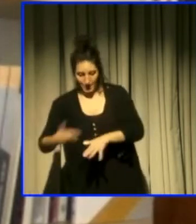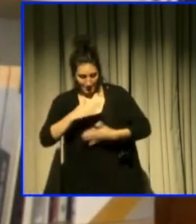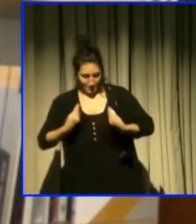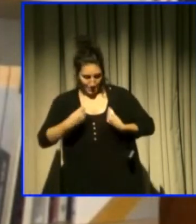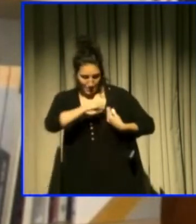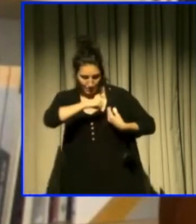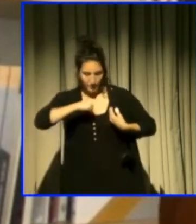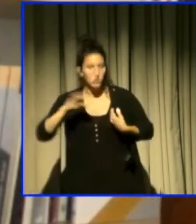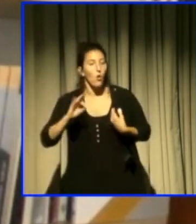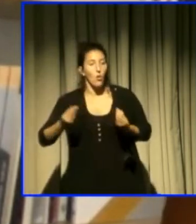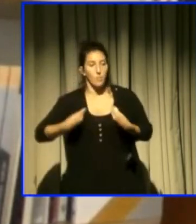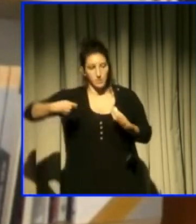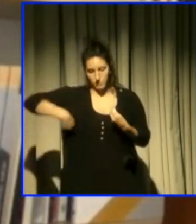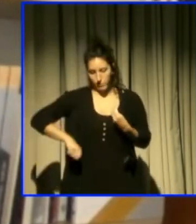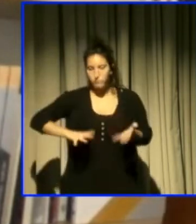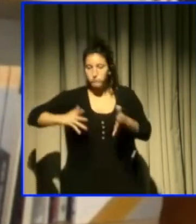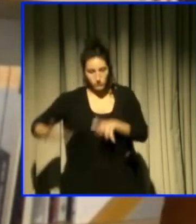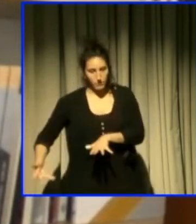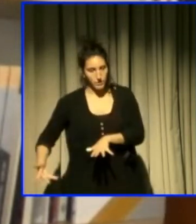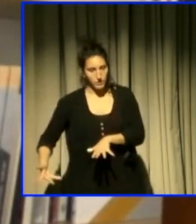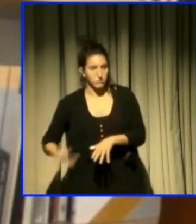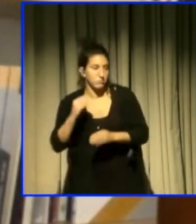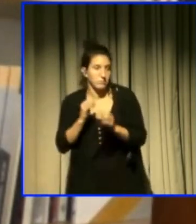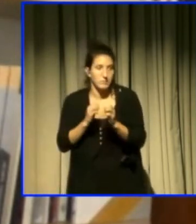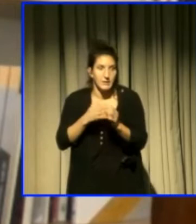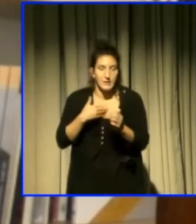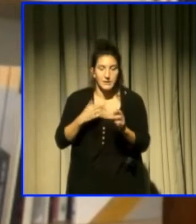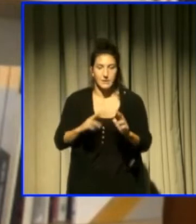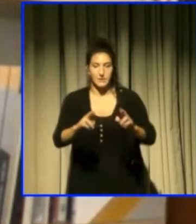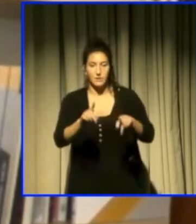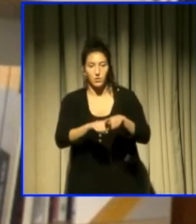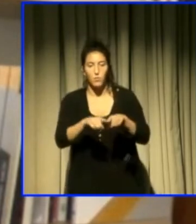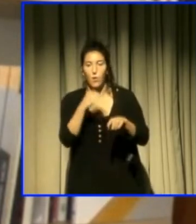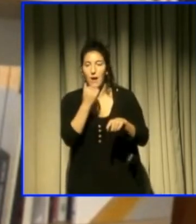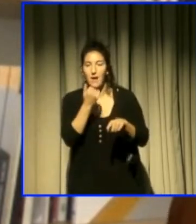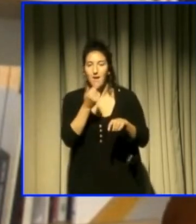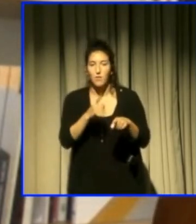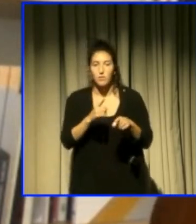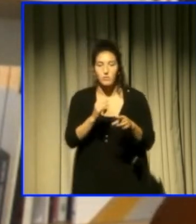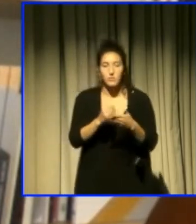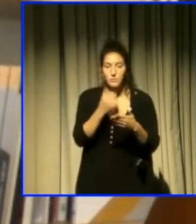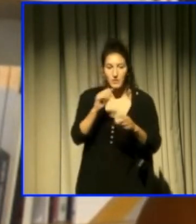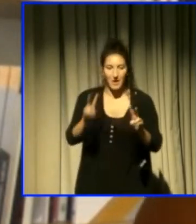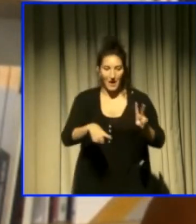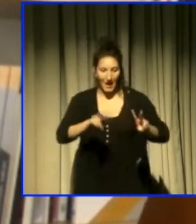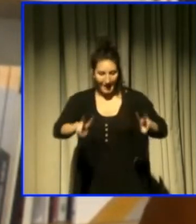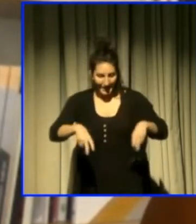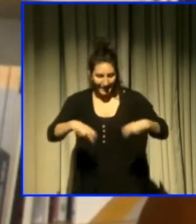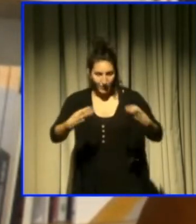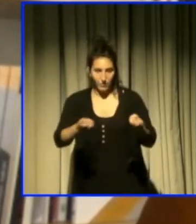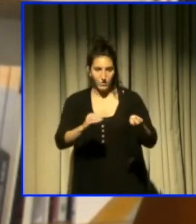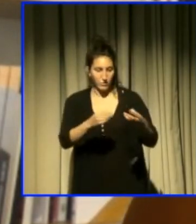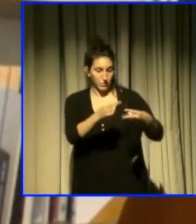you're working with, and hoping to create maybe some future-proof innovations by using these trend insights. And I will